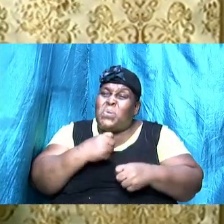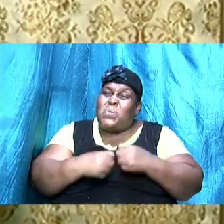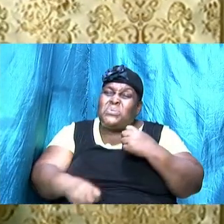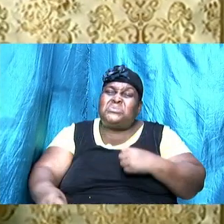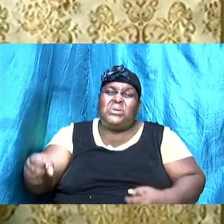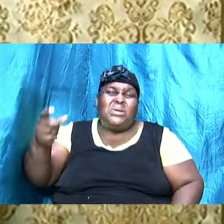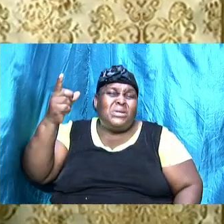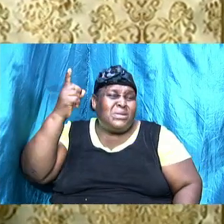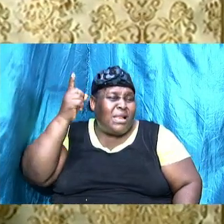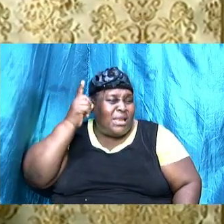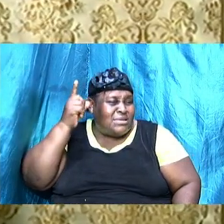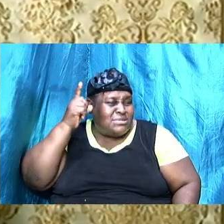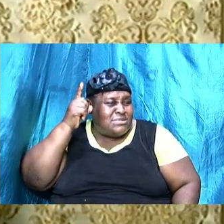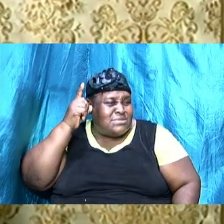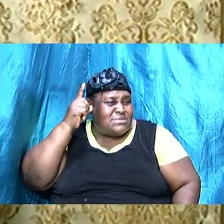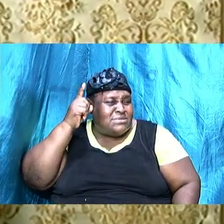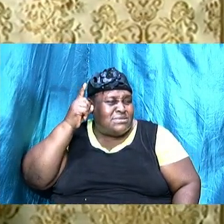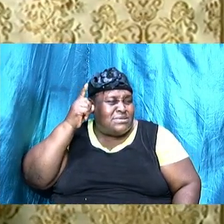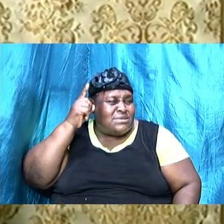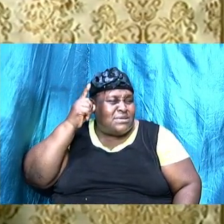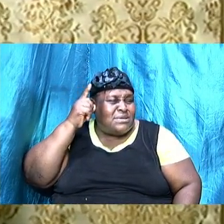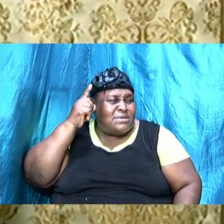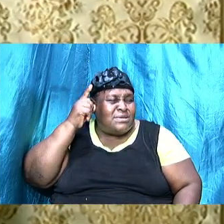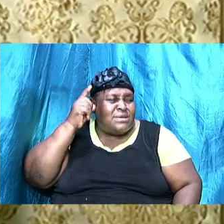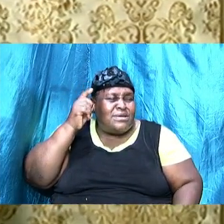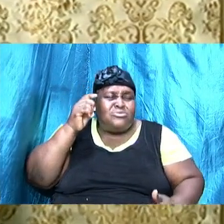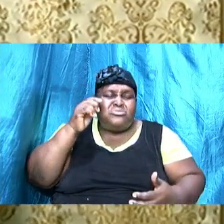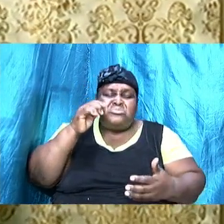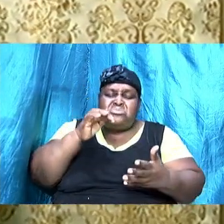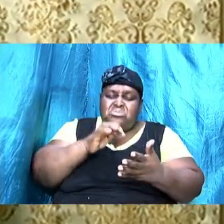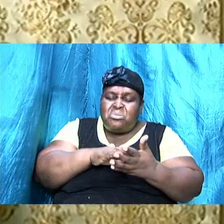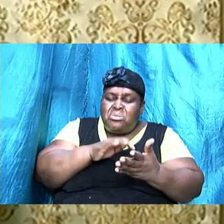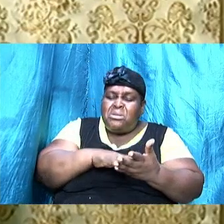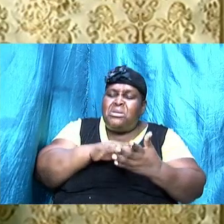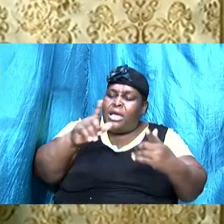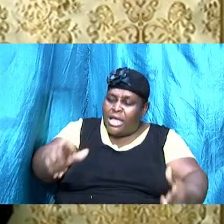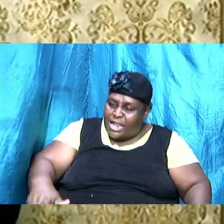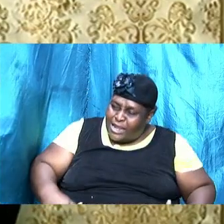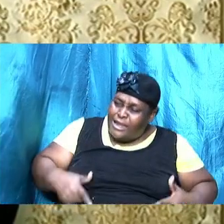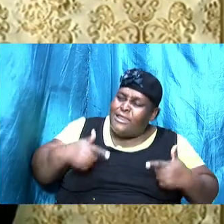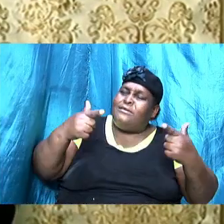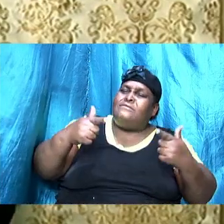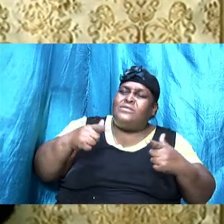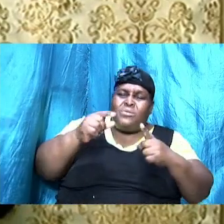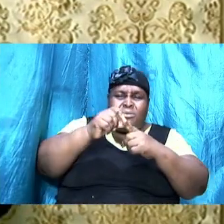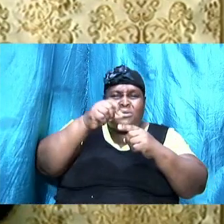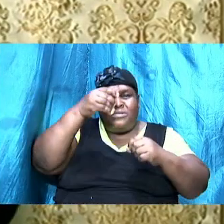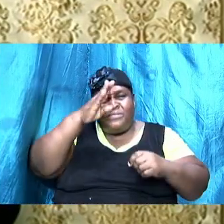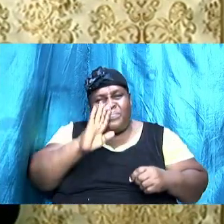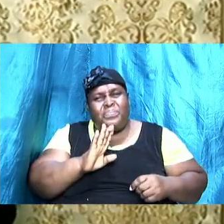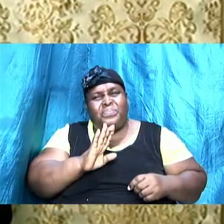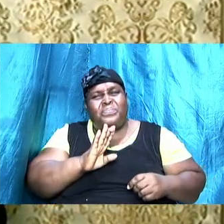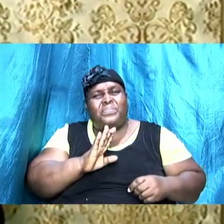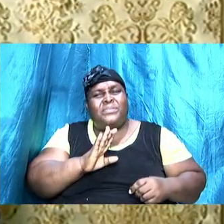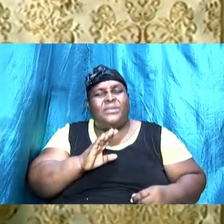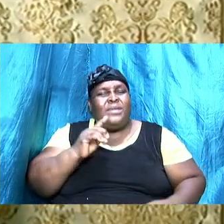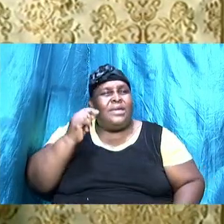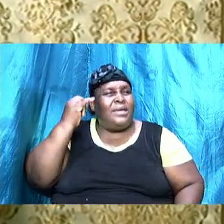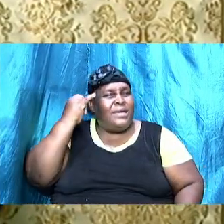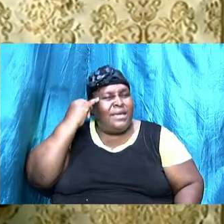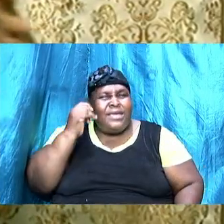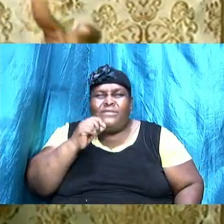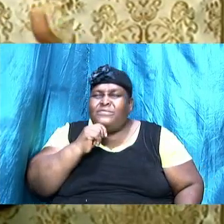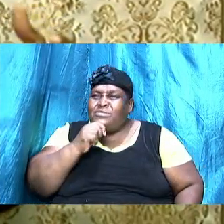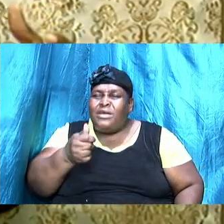to align ourselves with the word of God. But if we are not, or if we are becoming wayward, or if